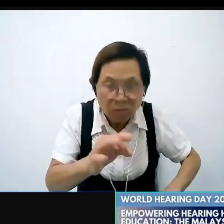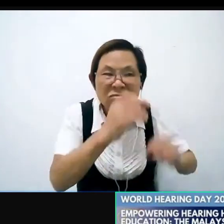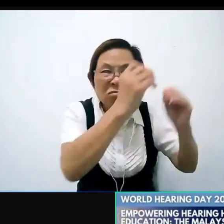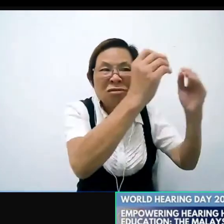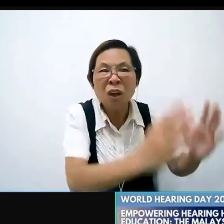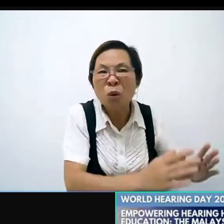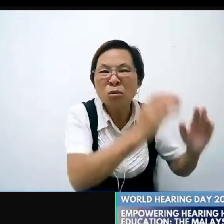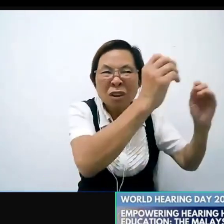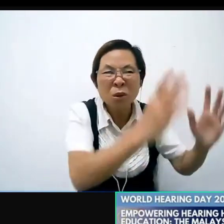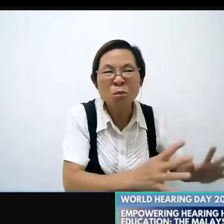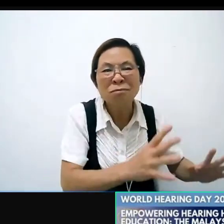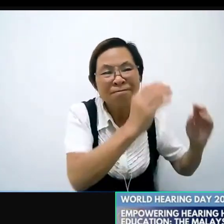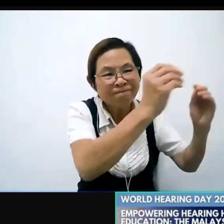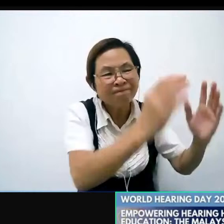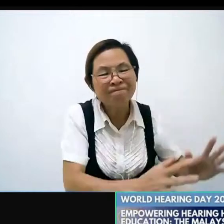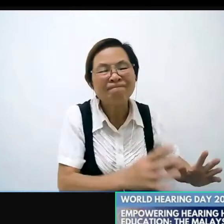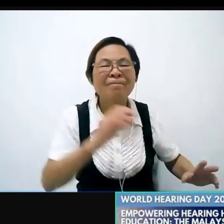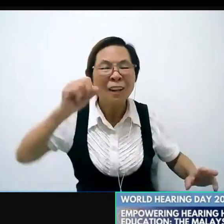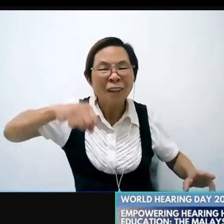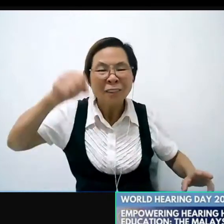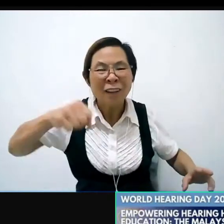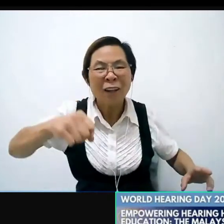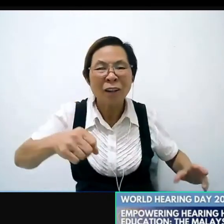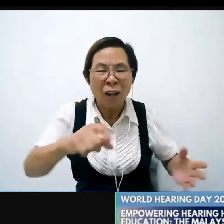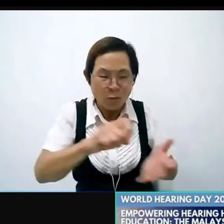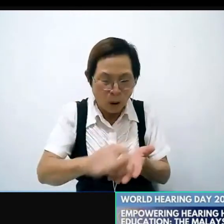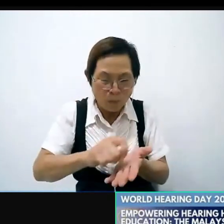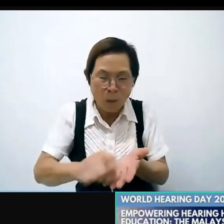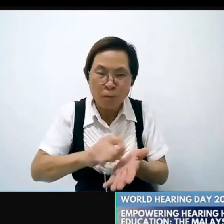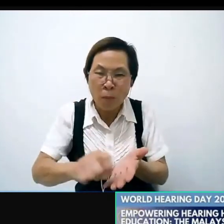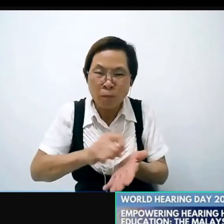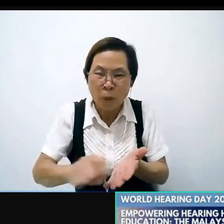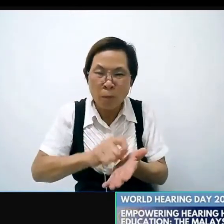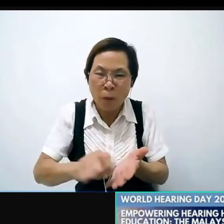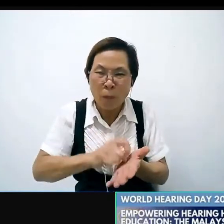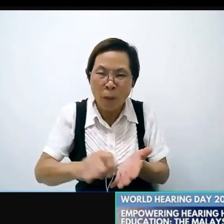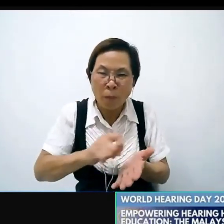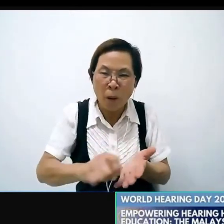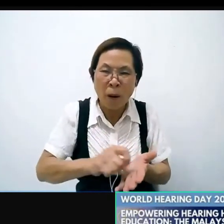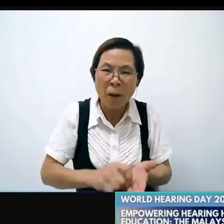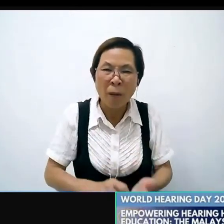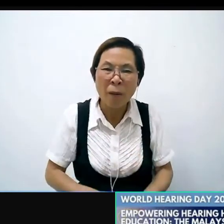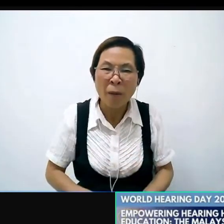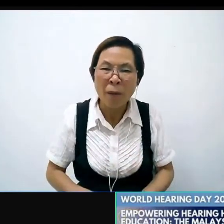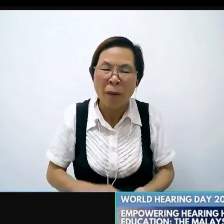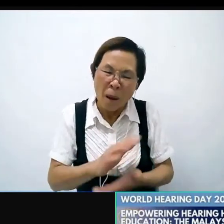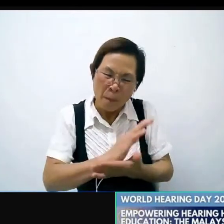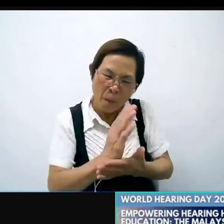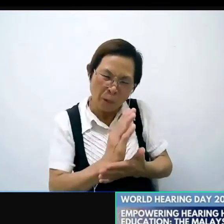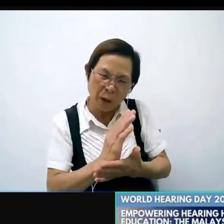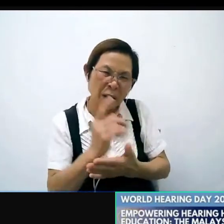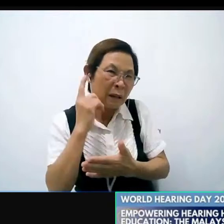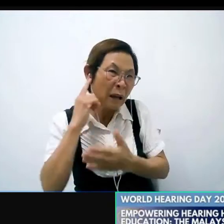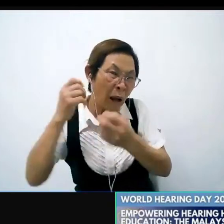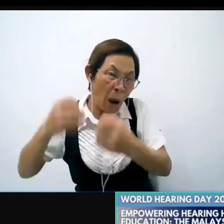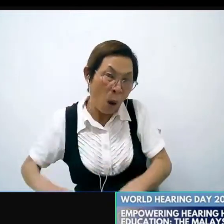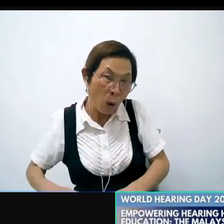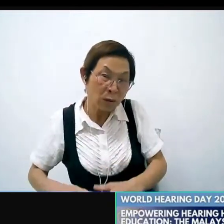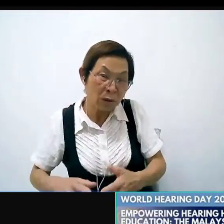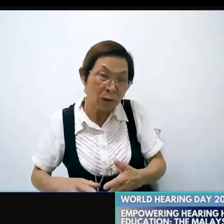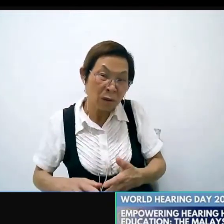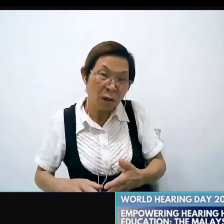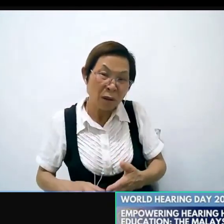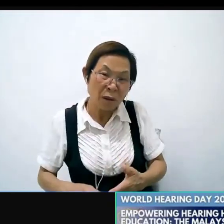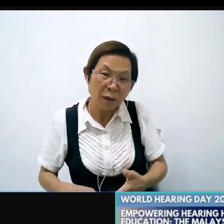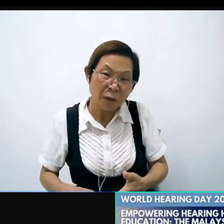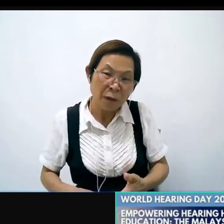Teachers say, yes, we just write it down, mild hearing loss or moderate hearing loss. But what does it